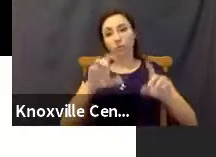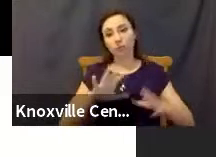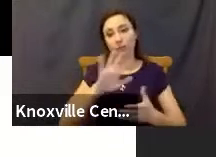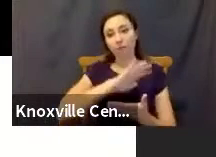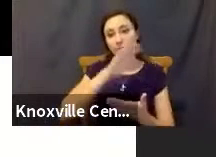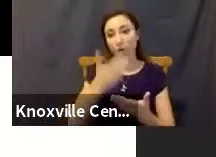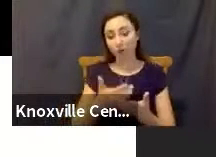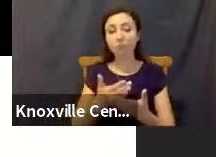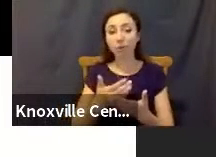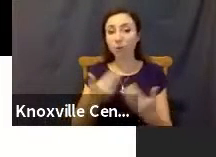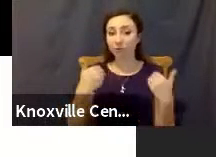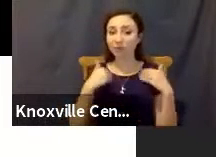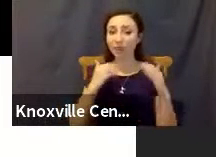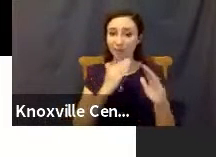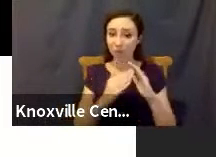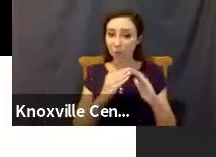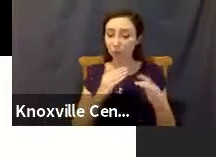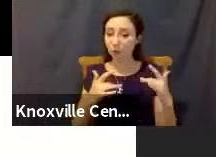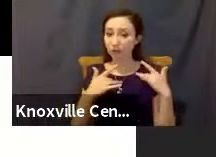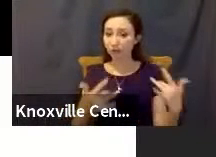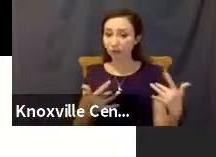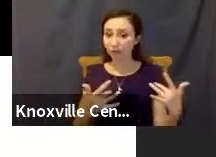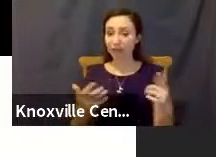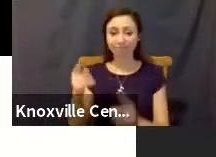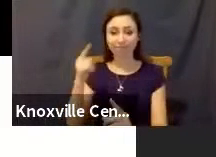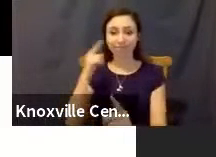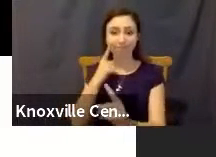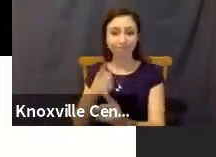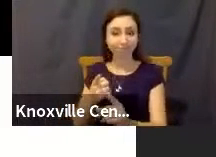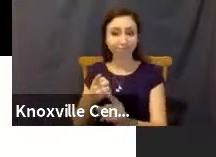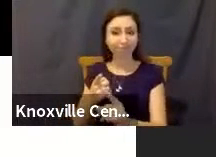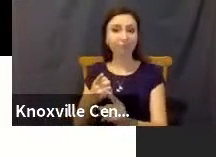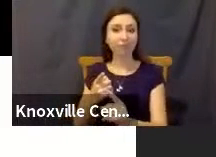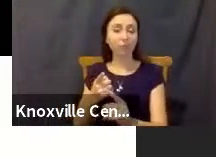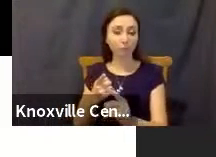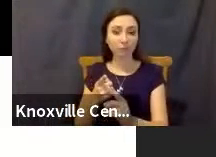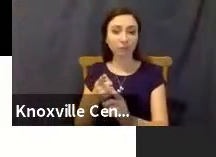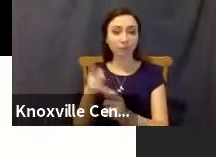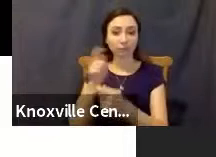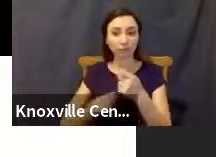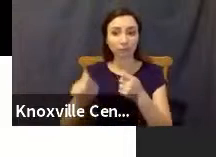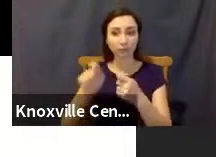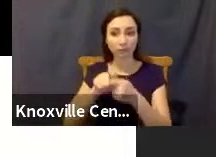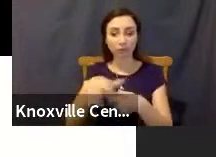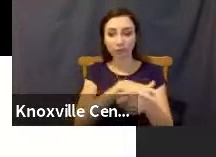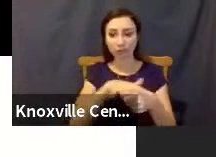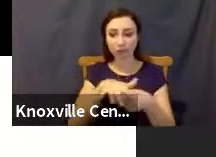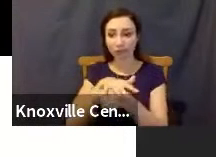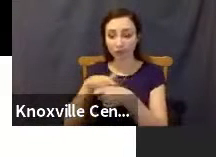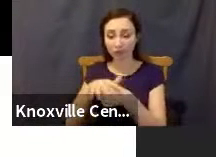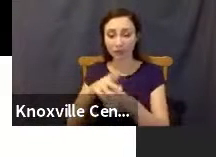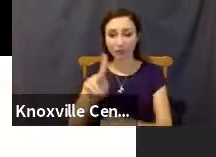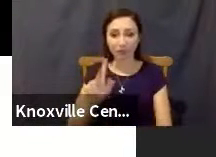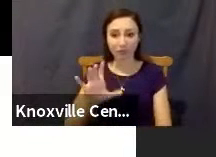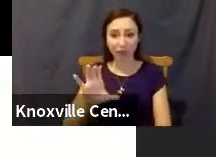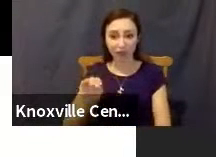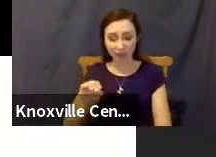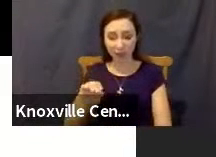We've done community events targeted at certain areas of Knox